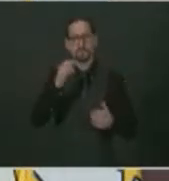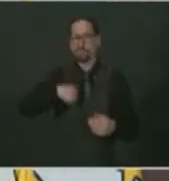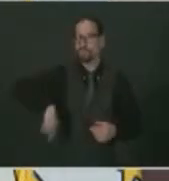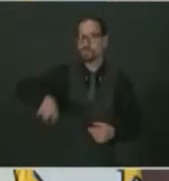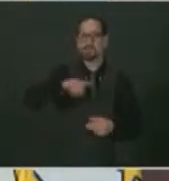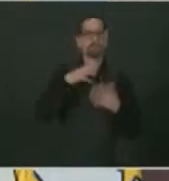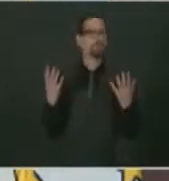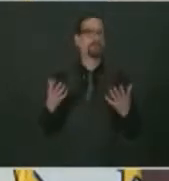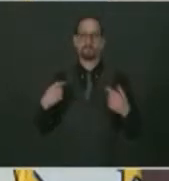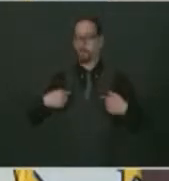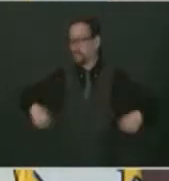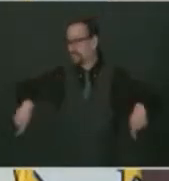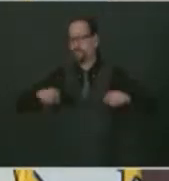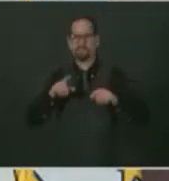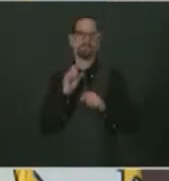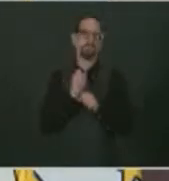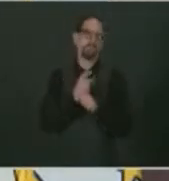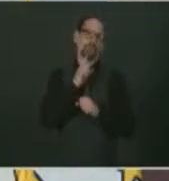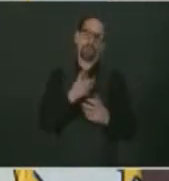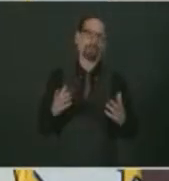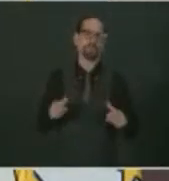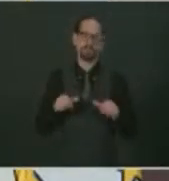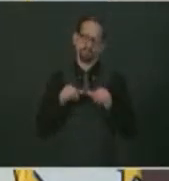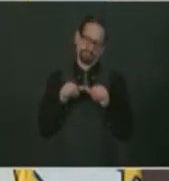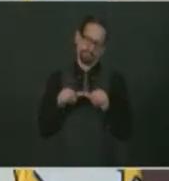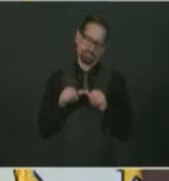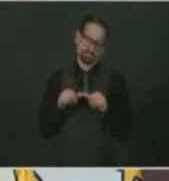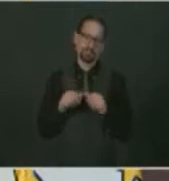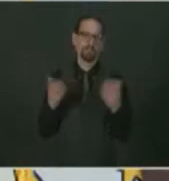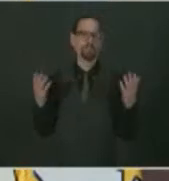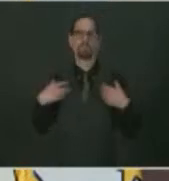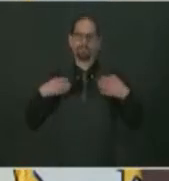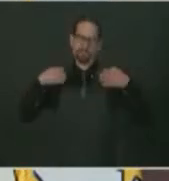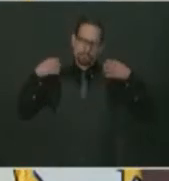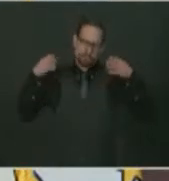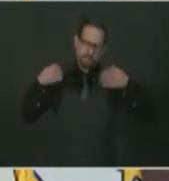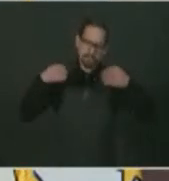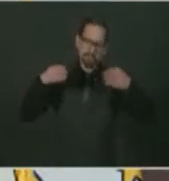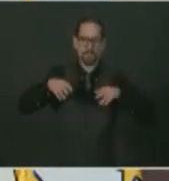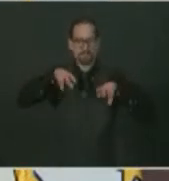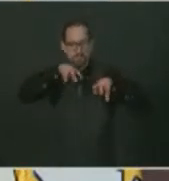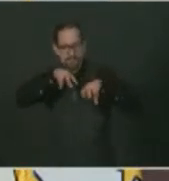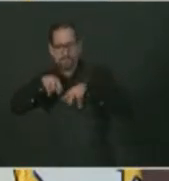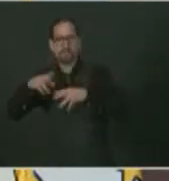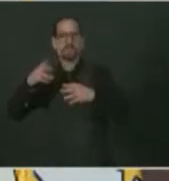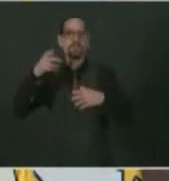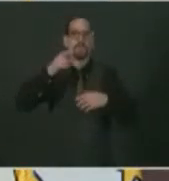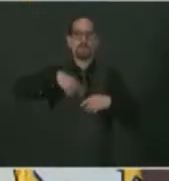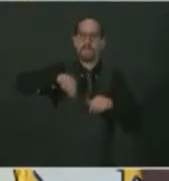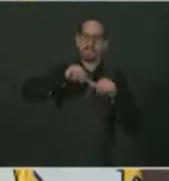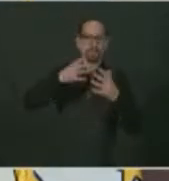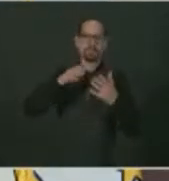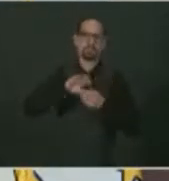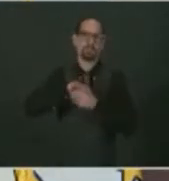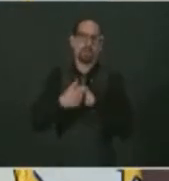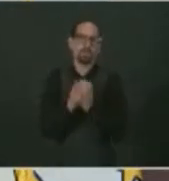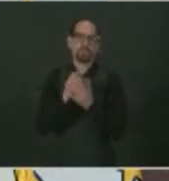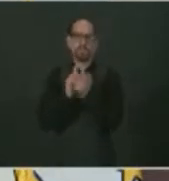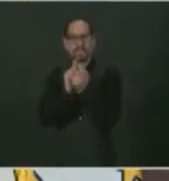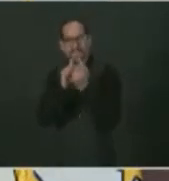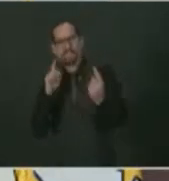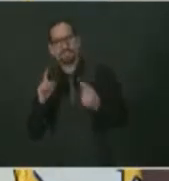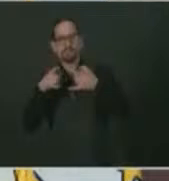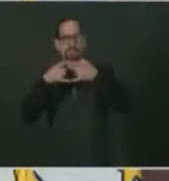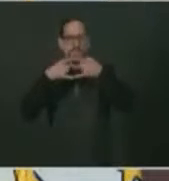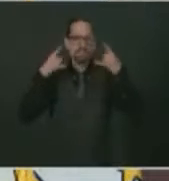remain focused right along with us. As the governor said, we don't want to have to slow